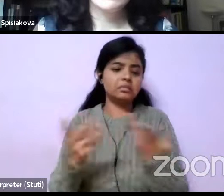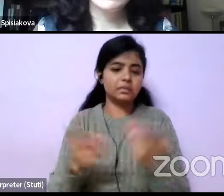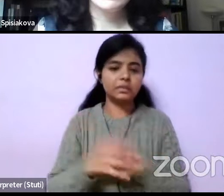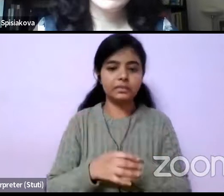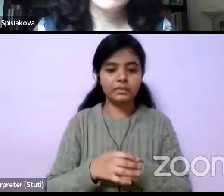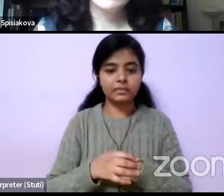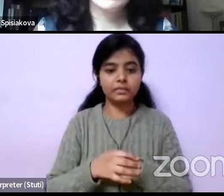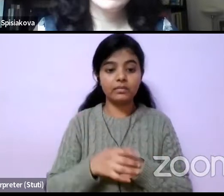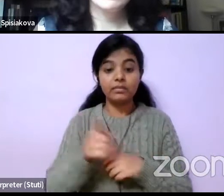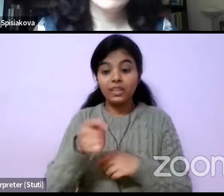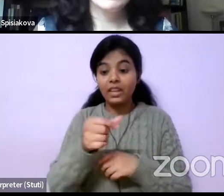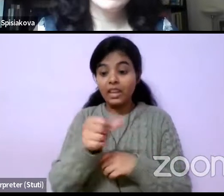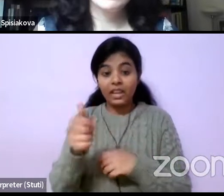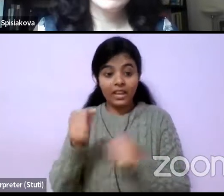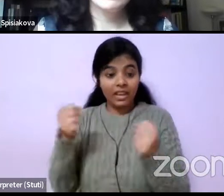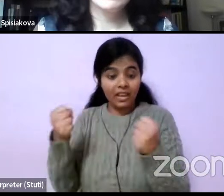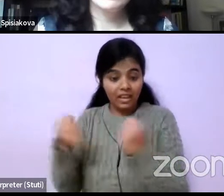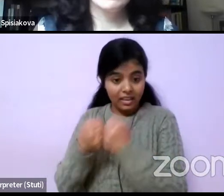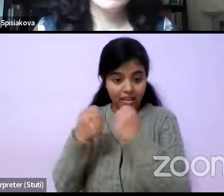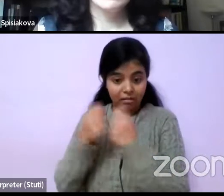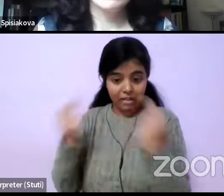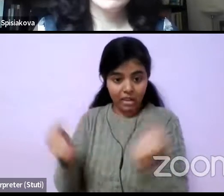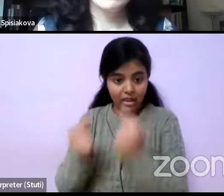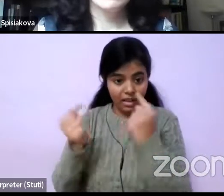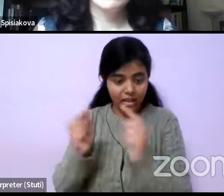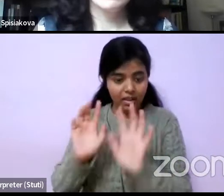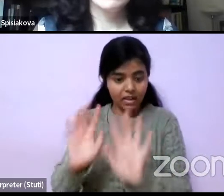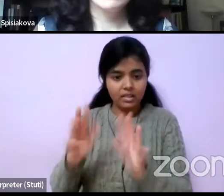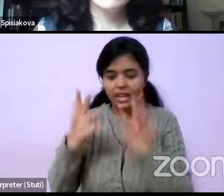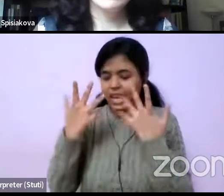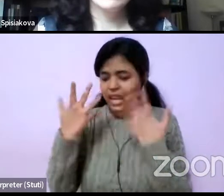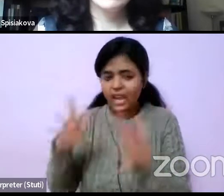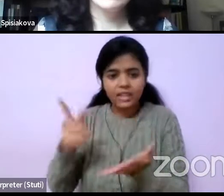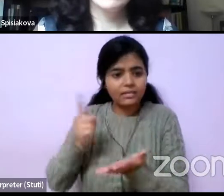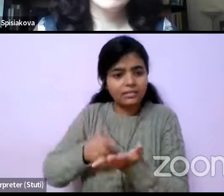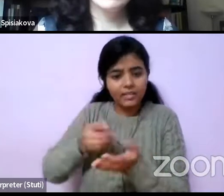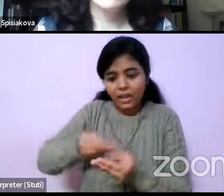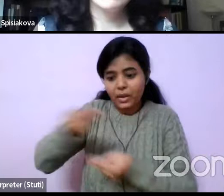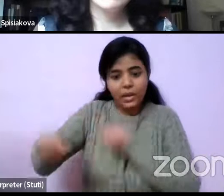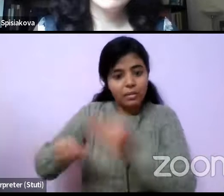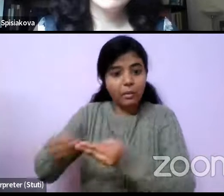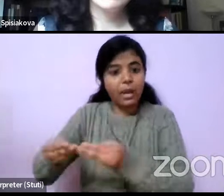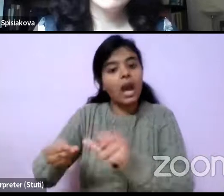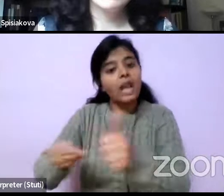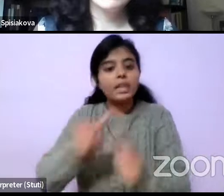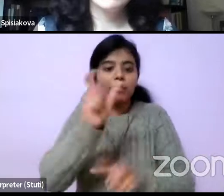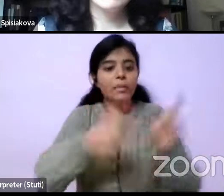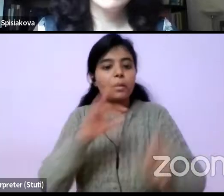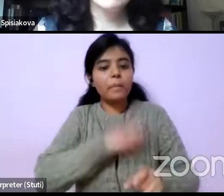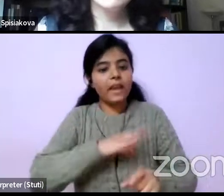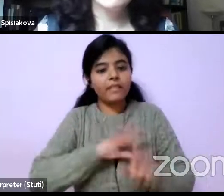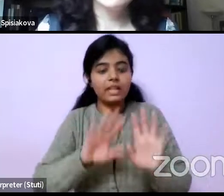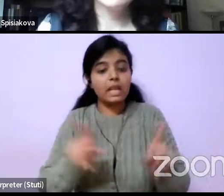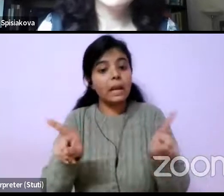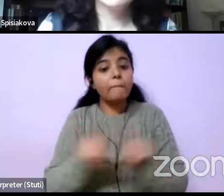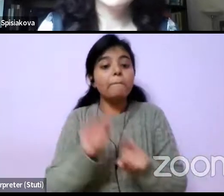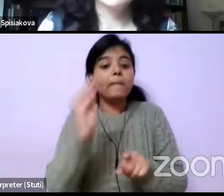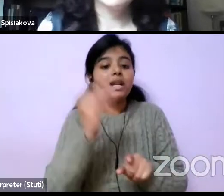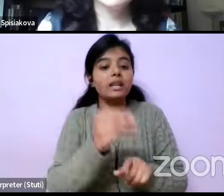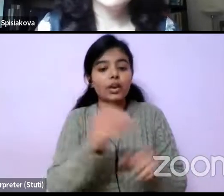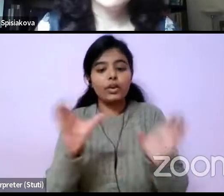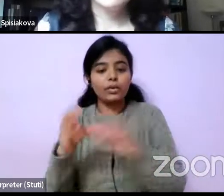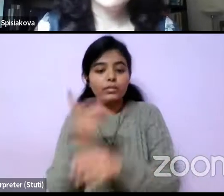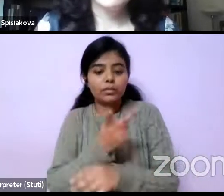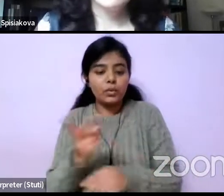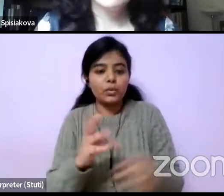they fight, and other people, they are no, whatever they're getting, it is also reaching out to other people also. But it is better if they join with other group. But